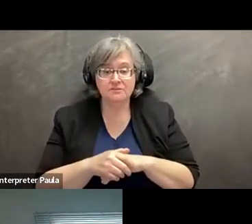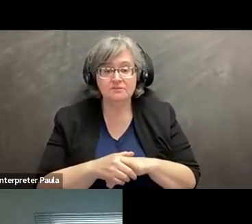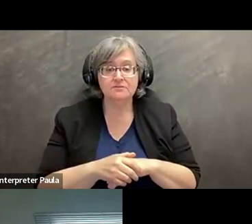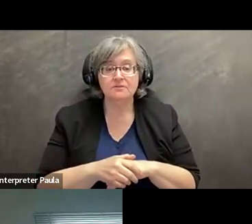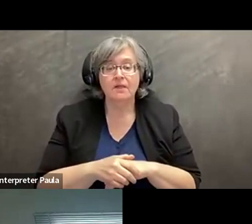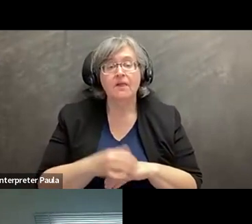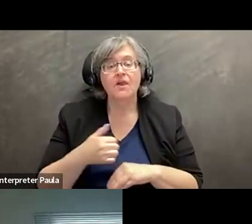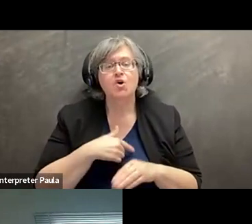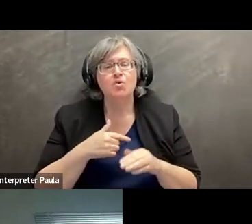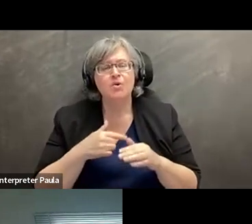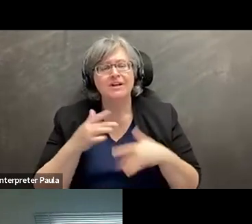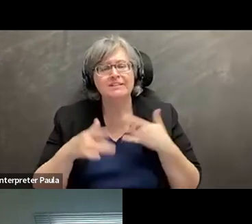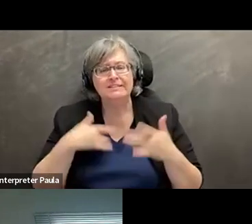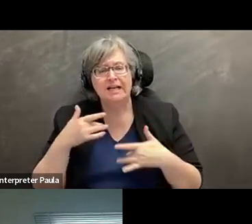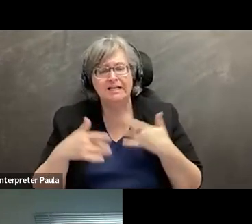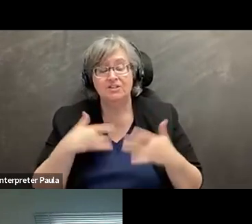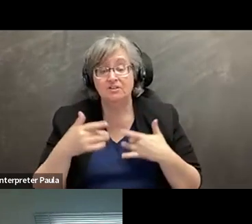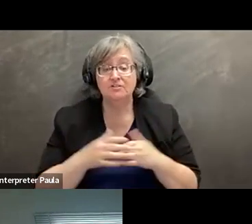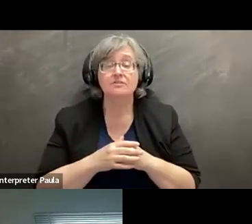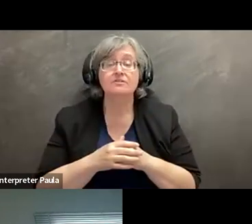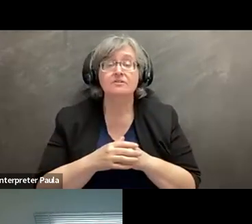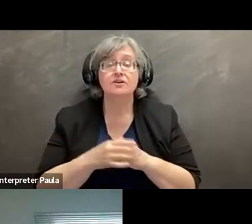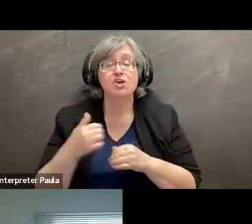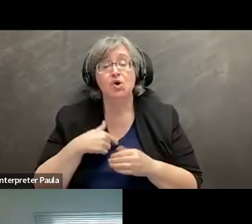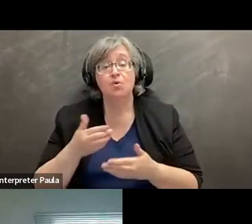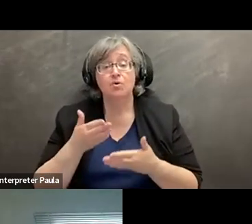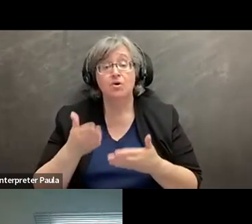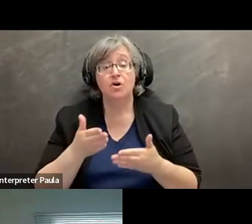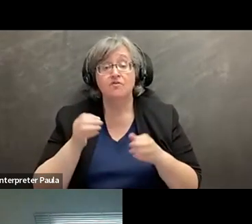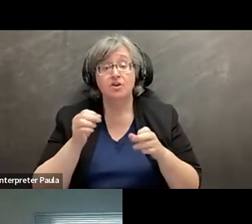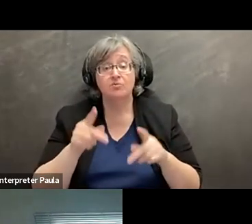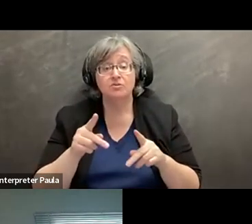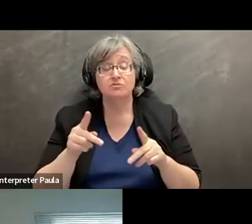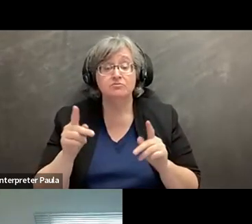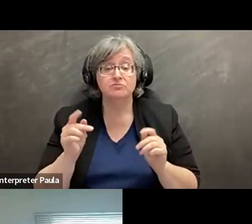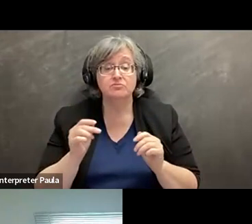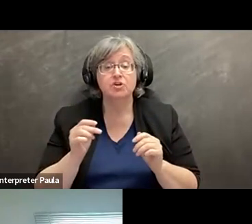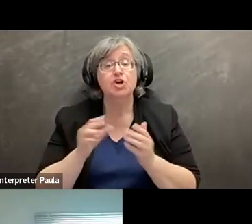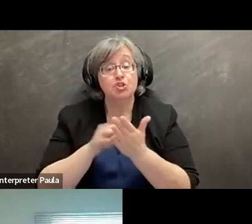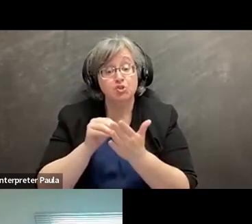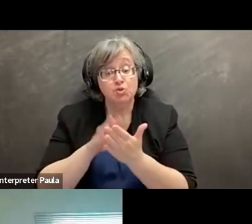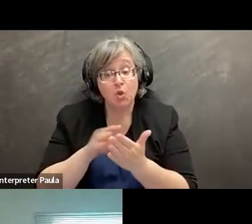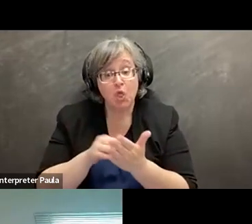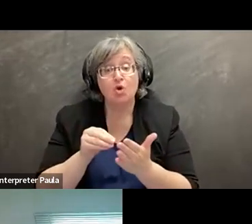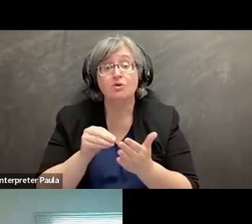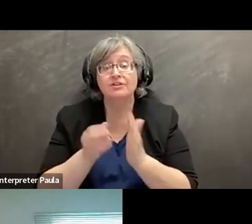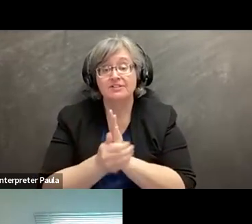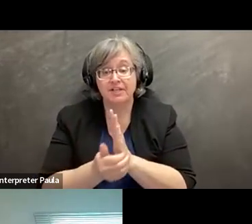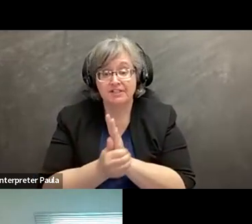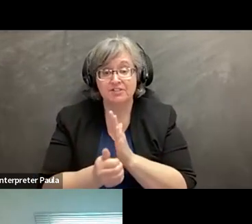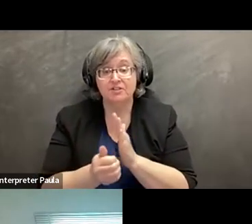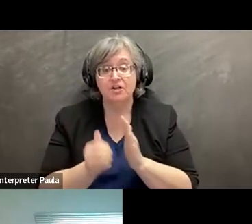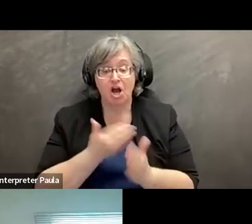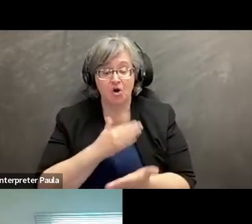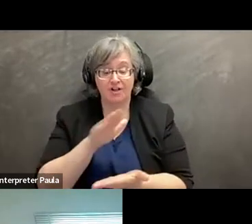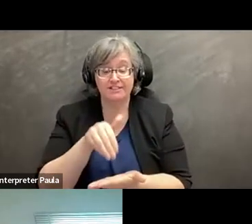we're excited about this, because not only are we offering this opportunity to come and learn a skill, at the center,